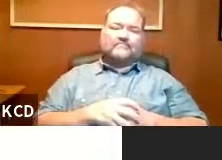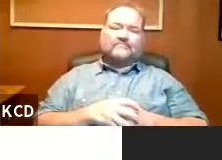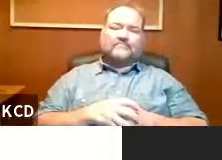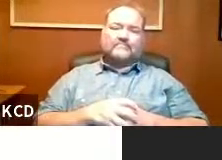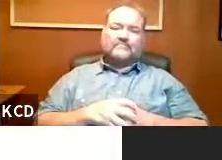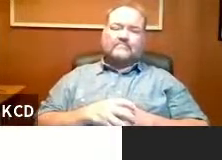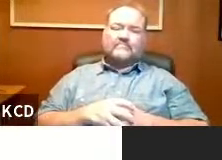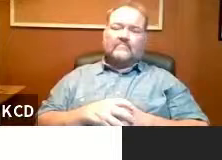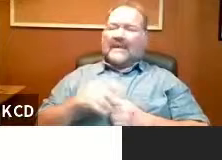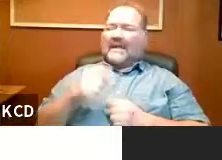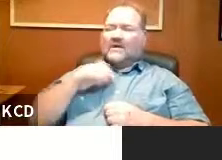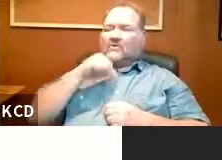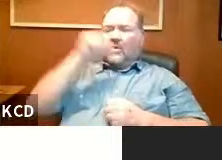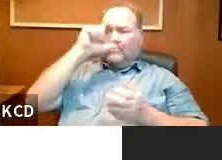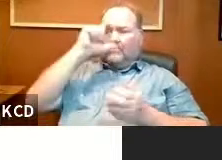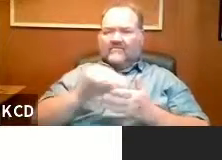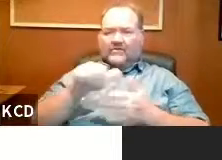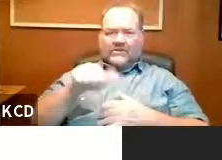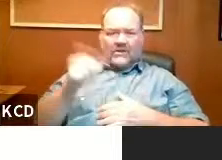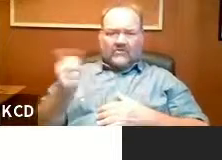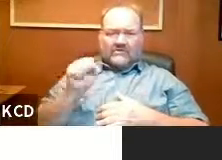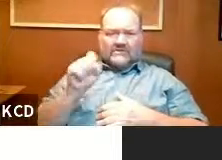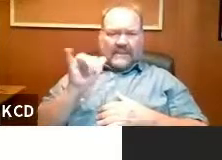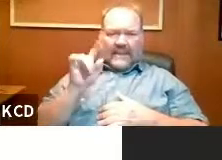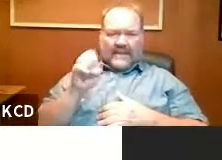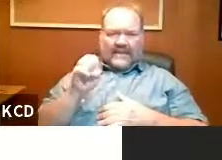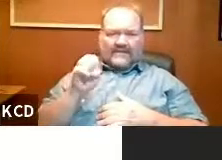I don't believe there is another slide.